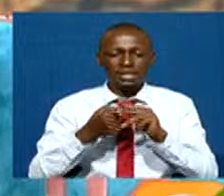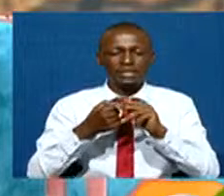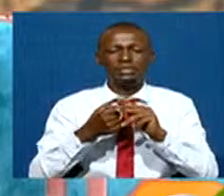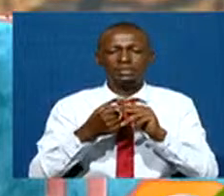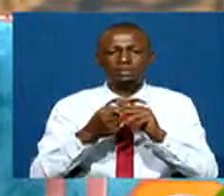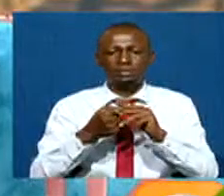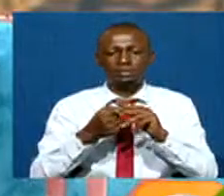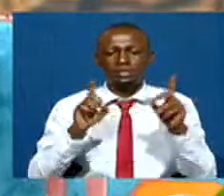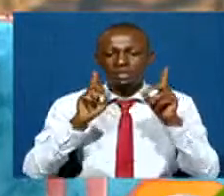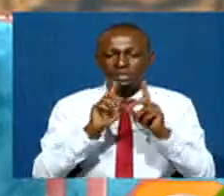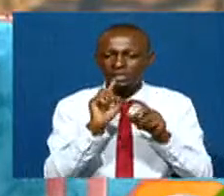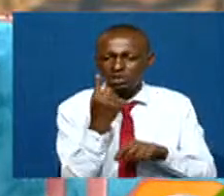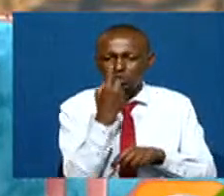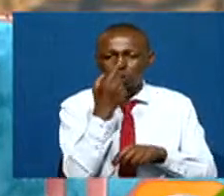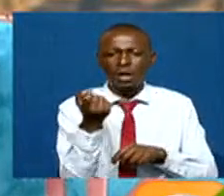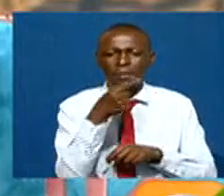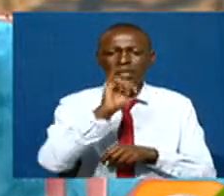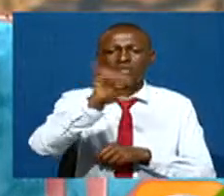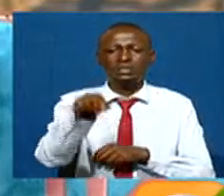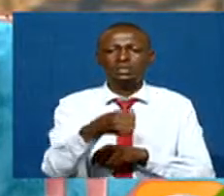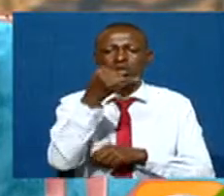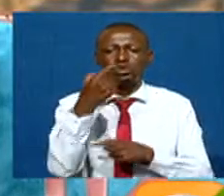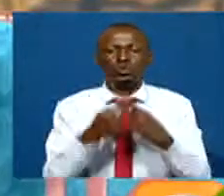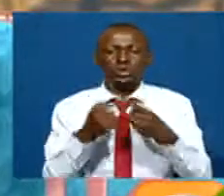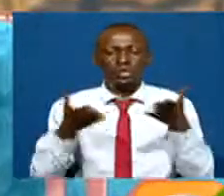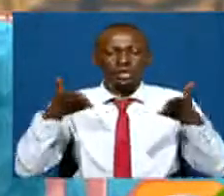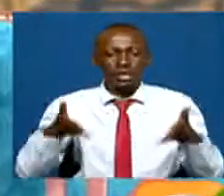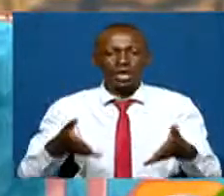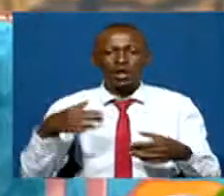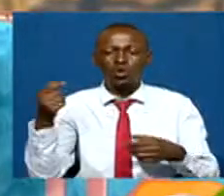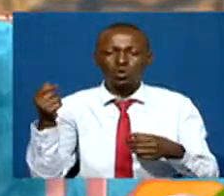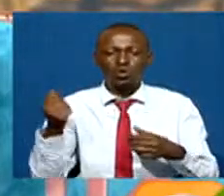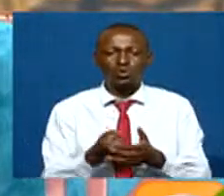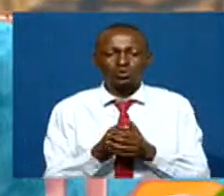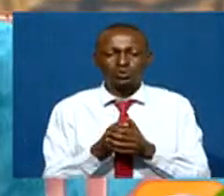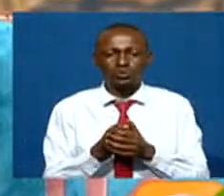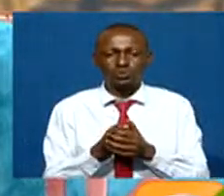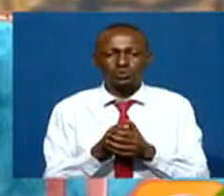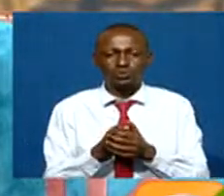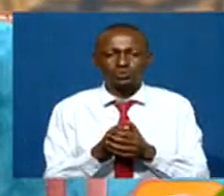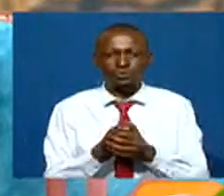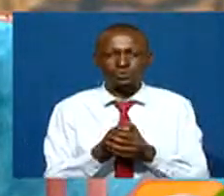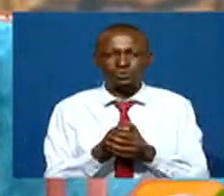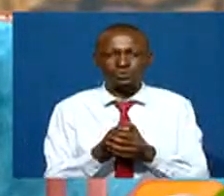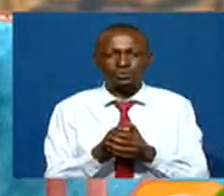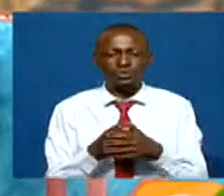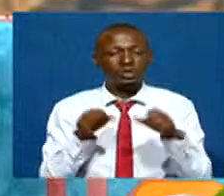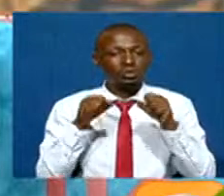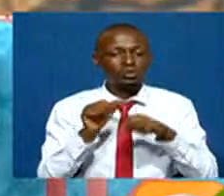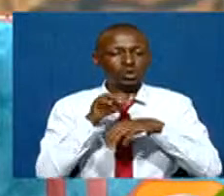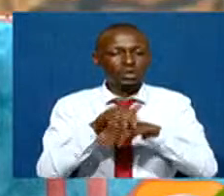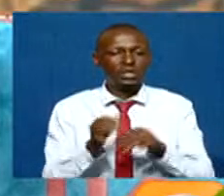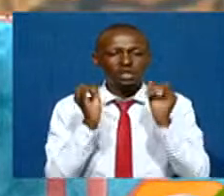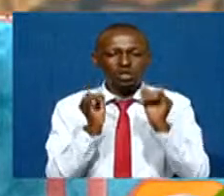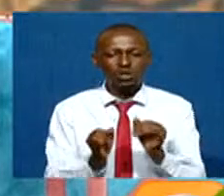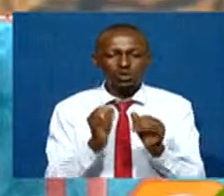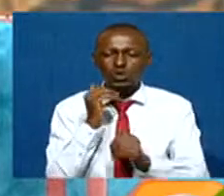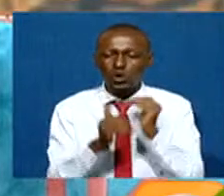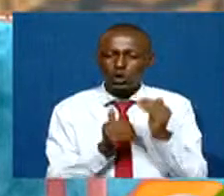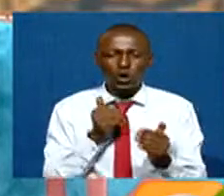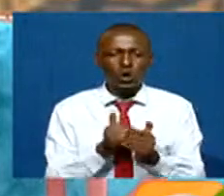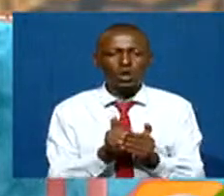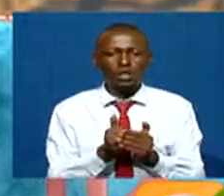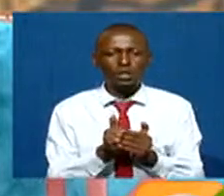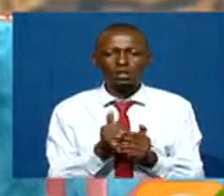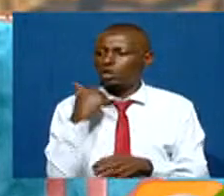1st of January to November this year. And it is for that reason that we have to update all these prepaid meters. Who